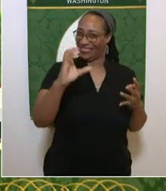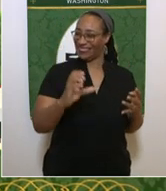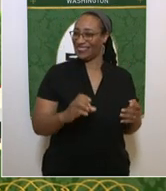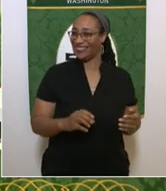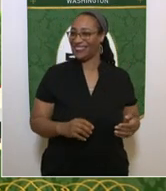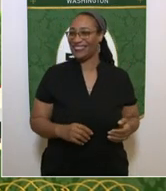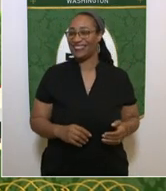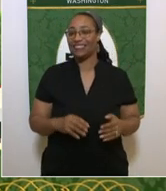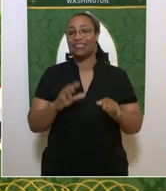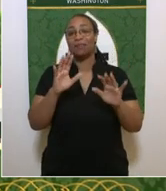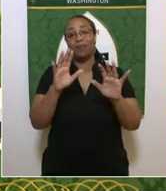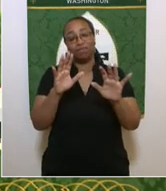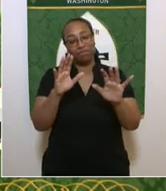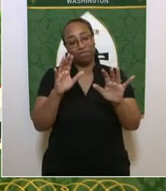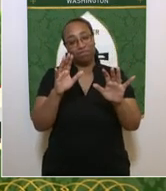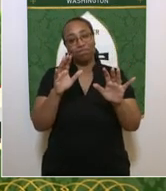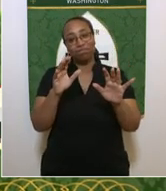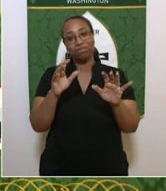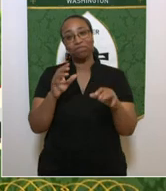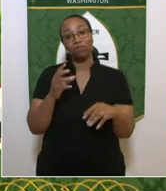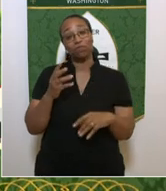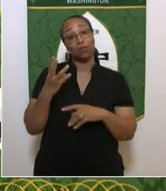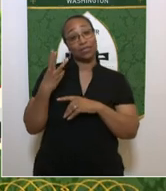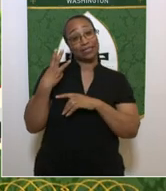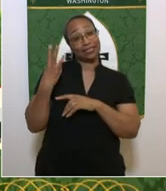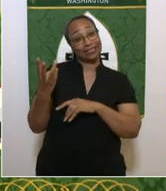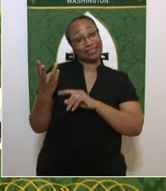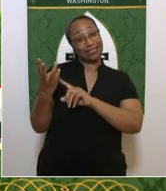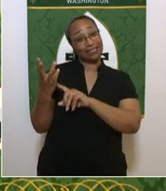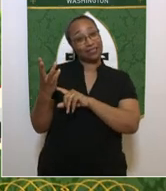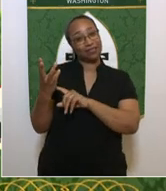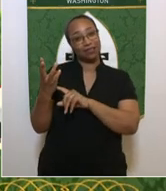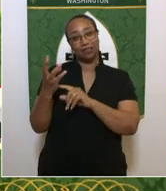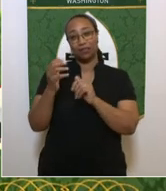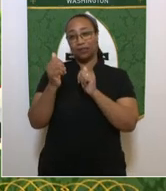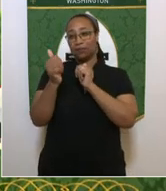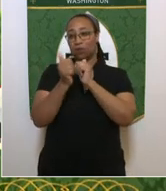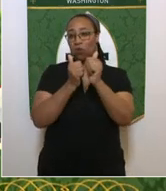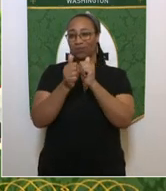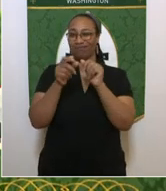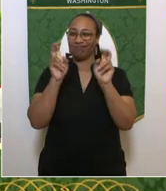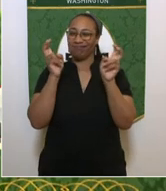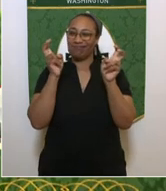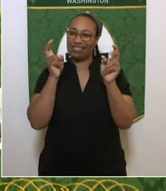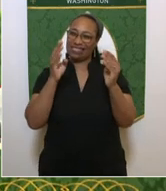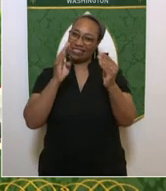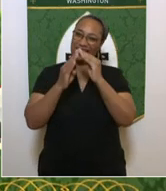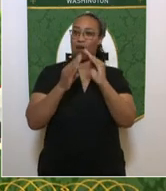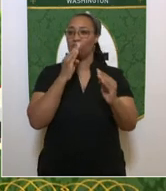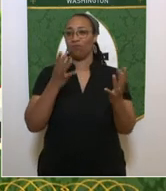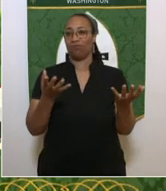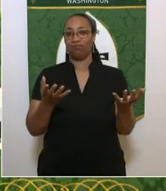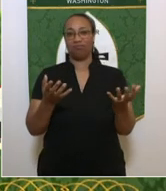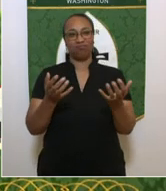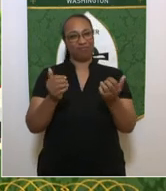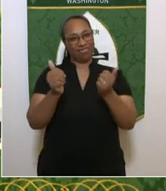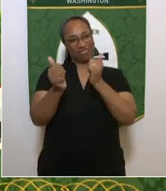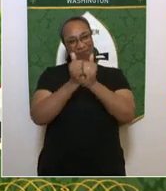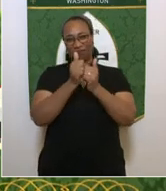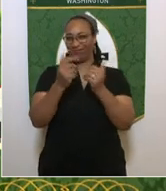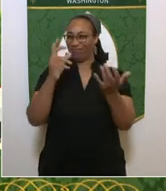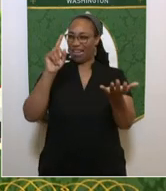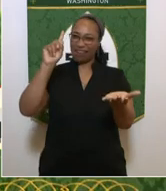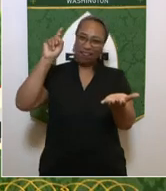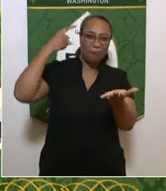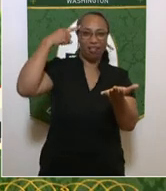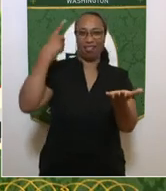sports town. Washington, I call it the sports capital. And sports are an important